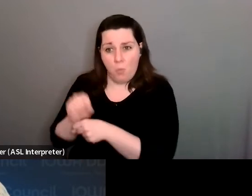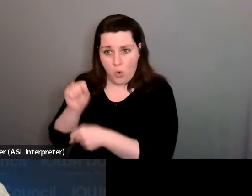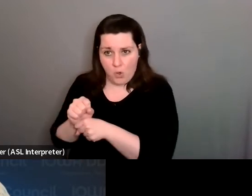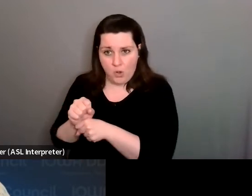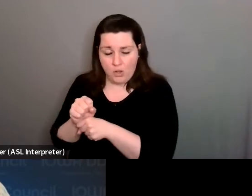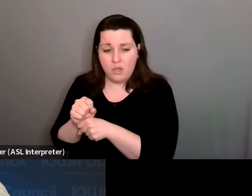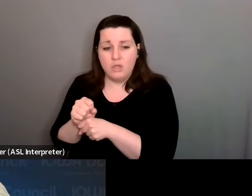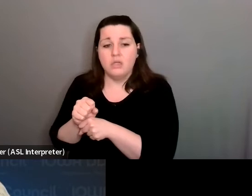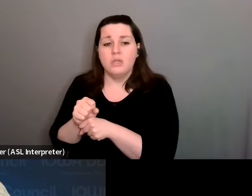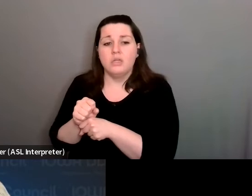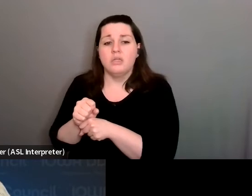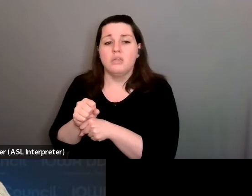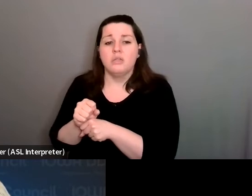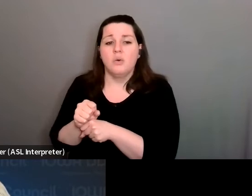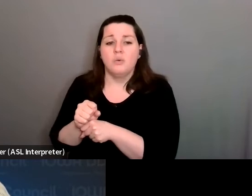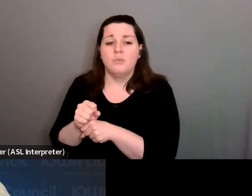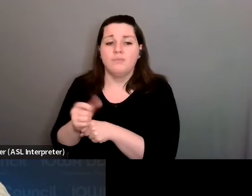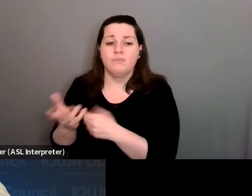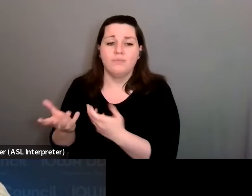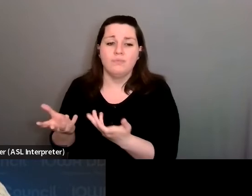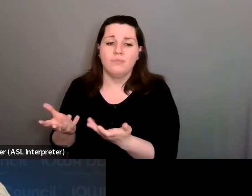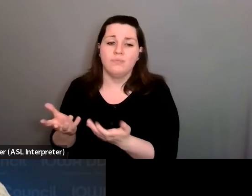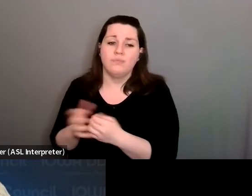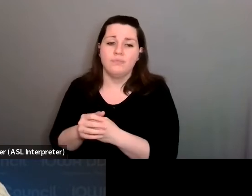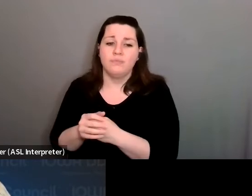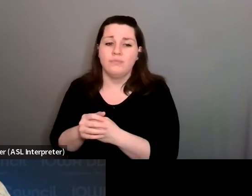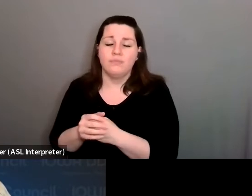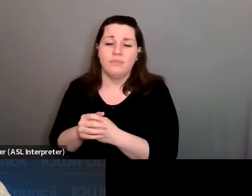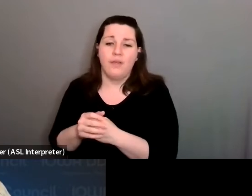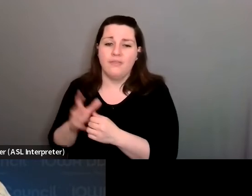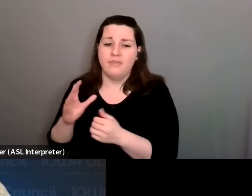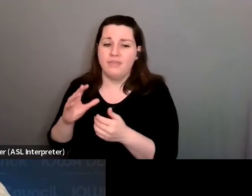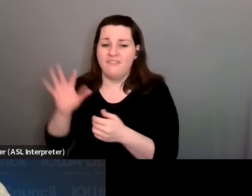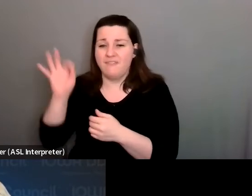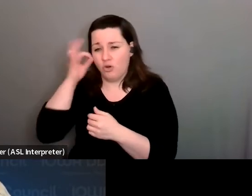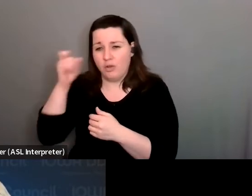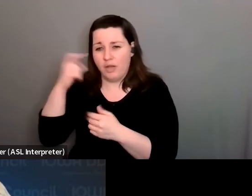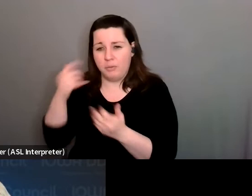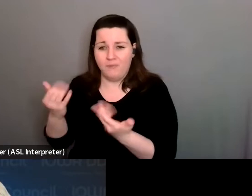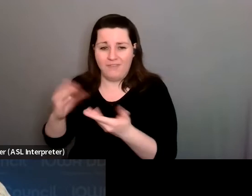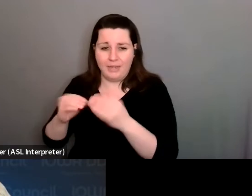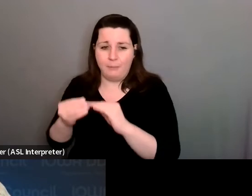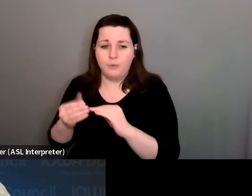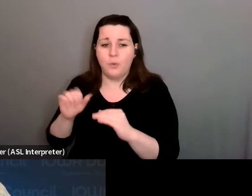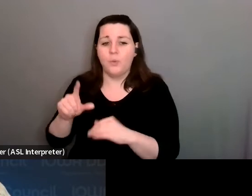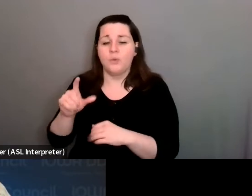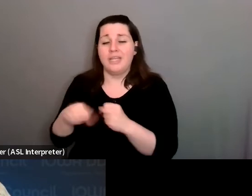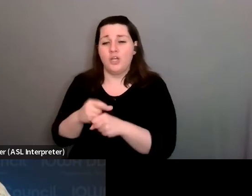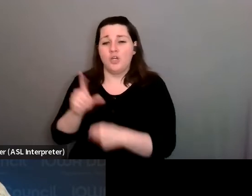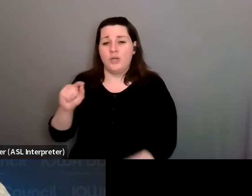it's based on a number provided by the federal government. In 2021, that number